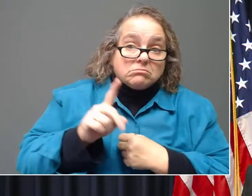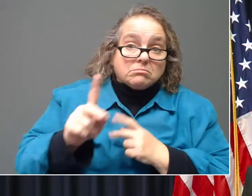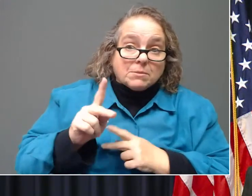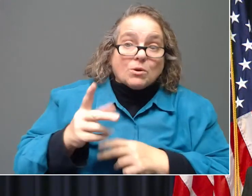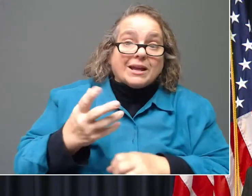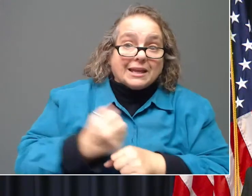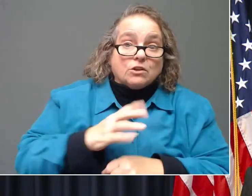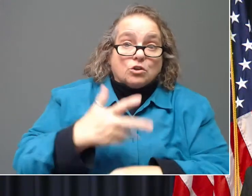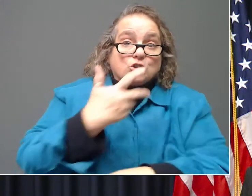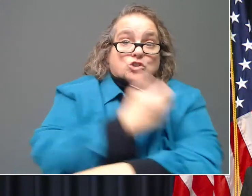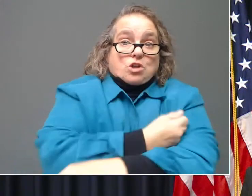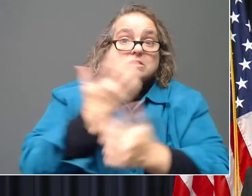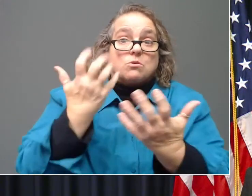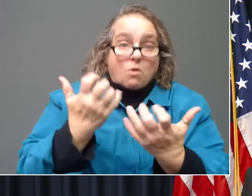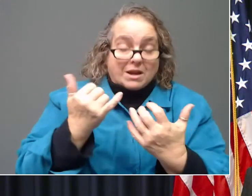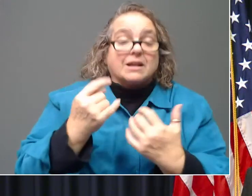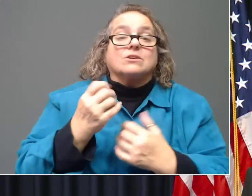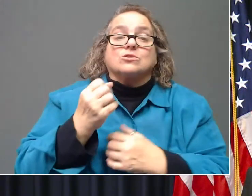see us